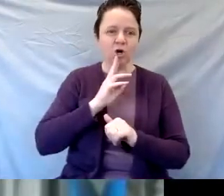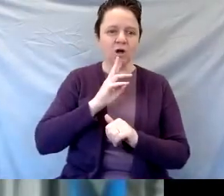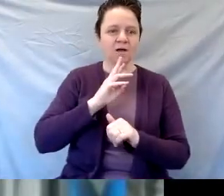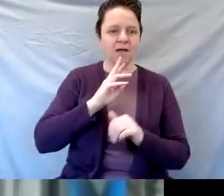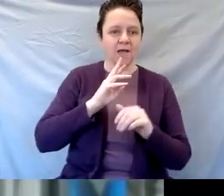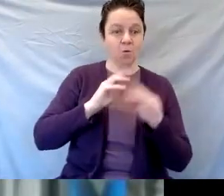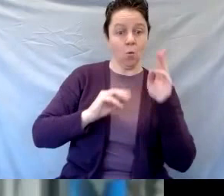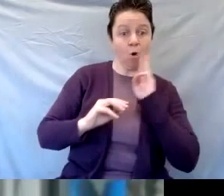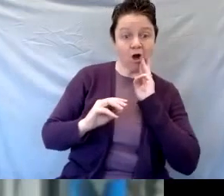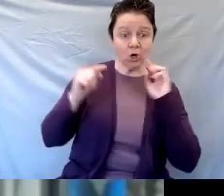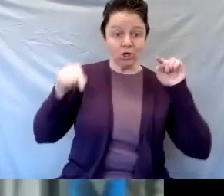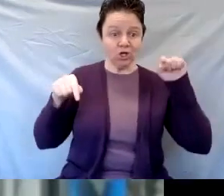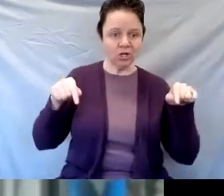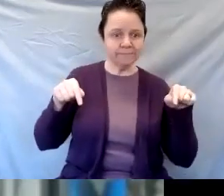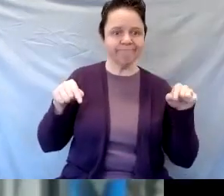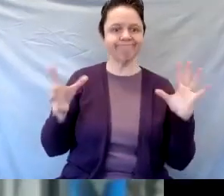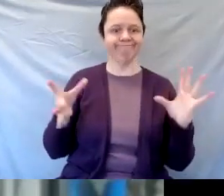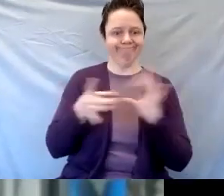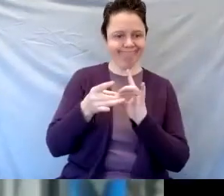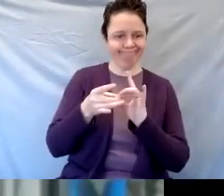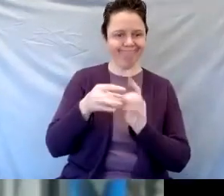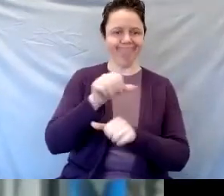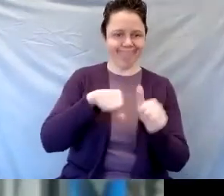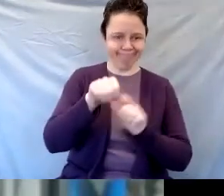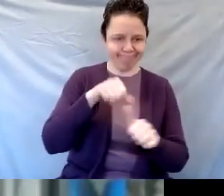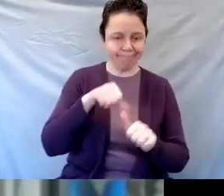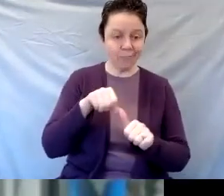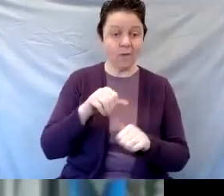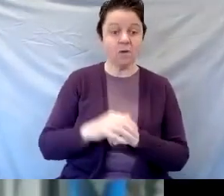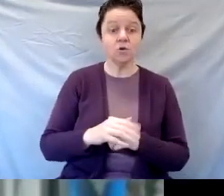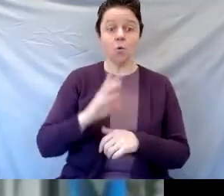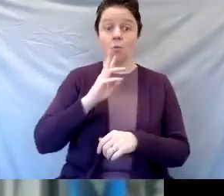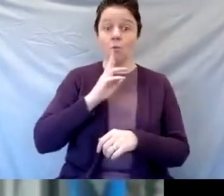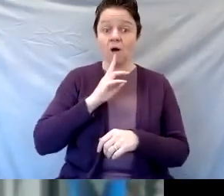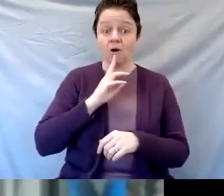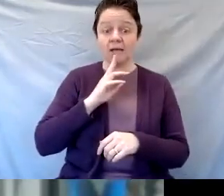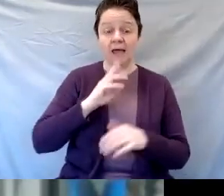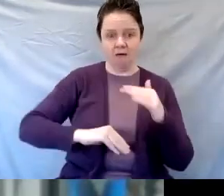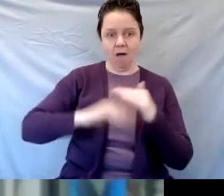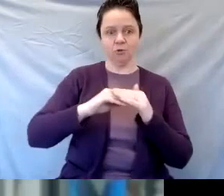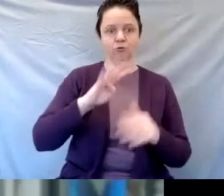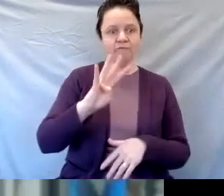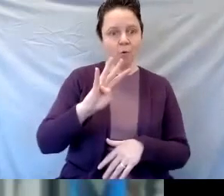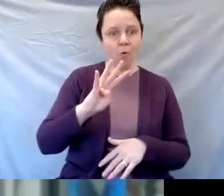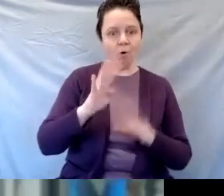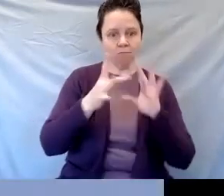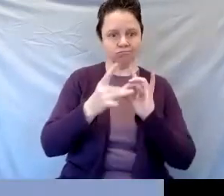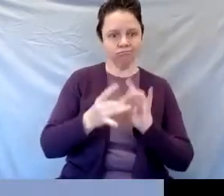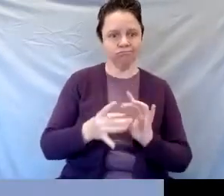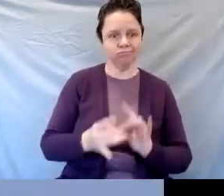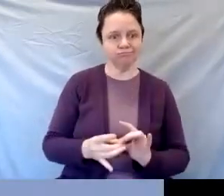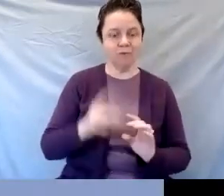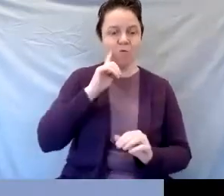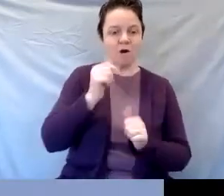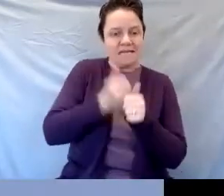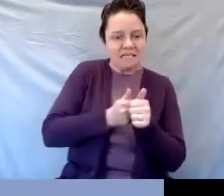these molecules of water are attracted to one another. So water can have up to 4 bonds per molecule. So this is what